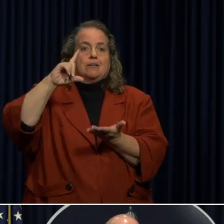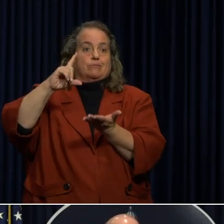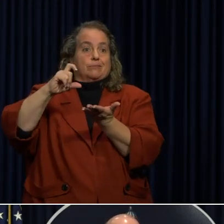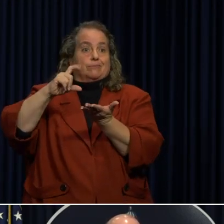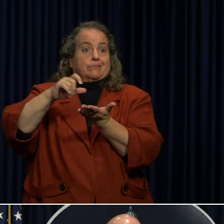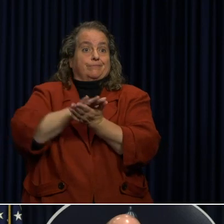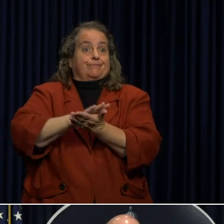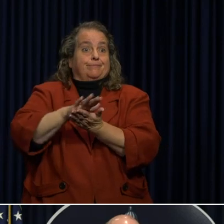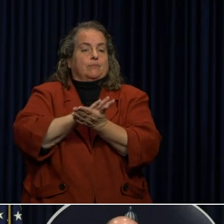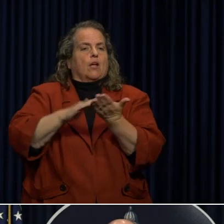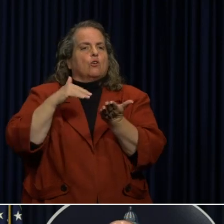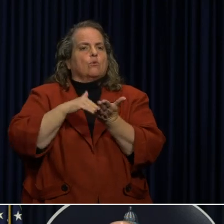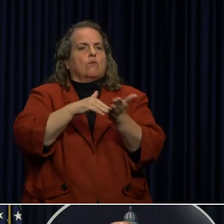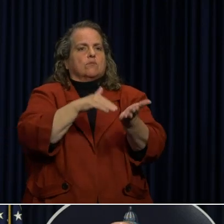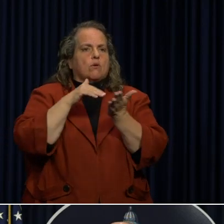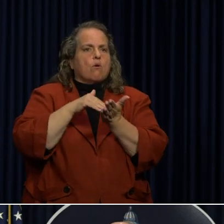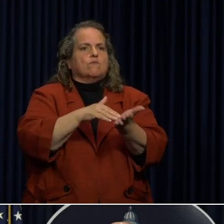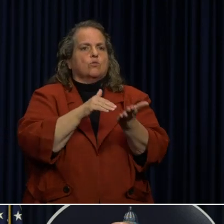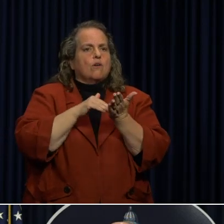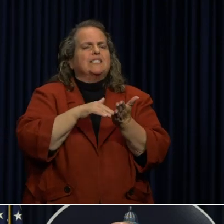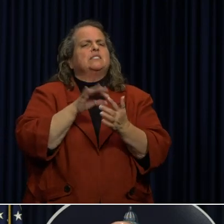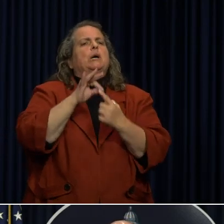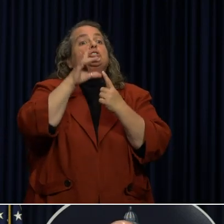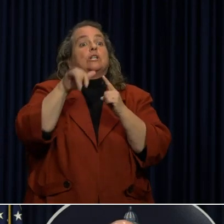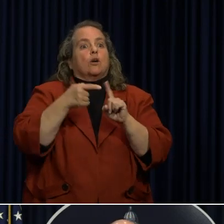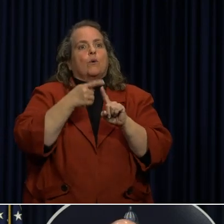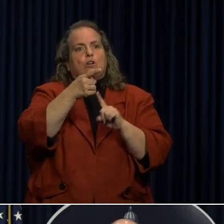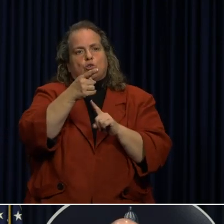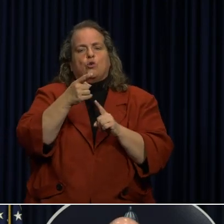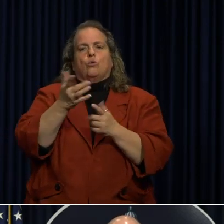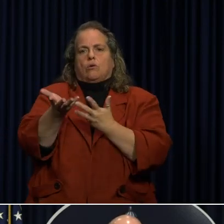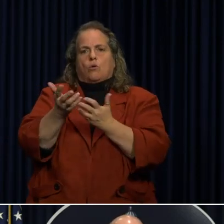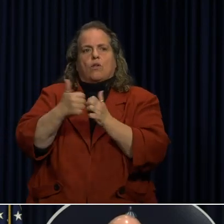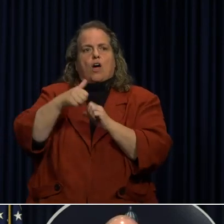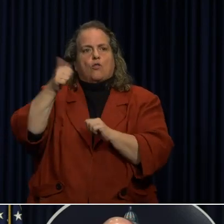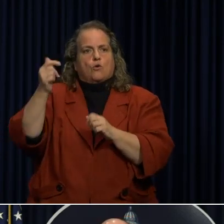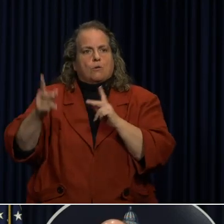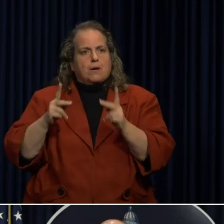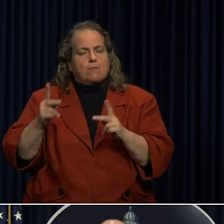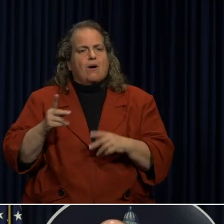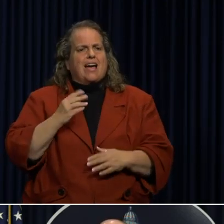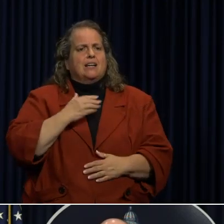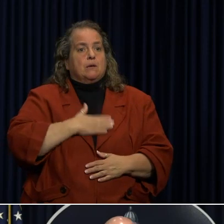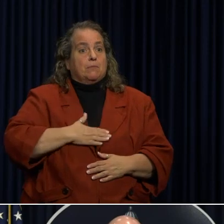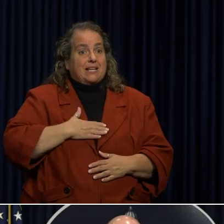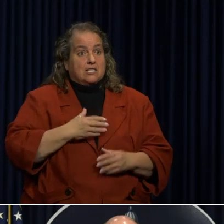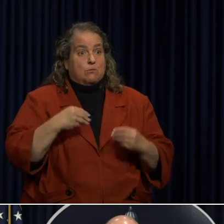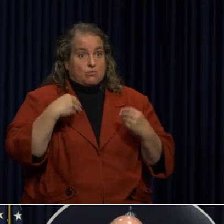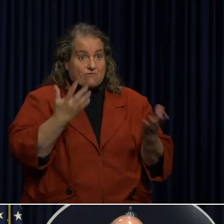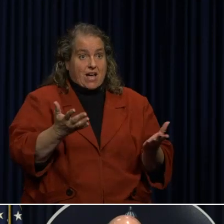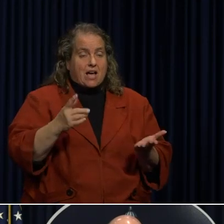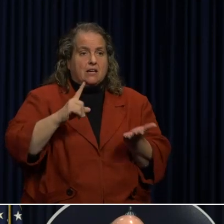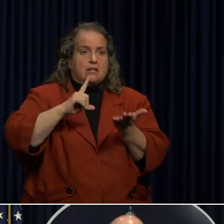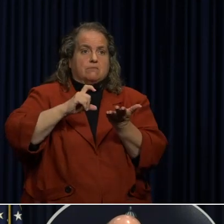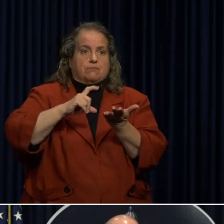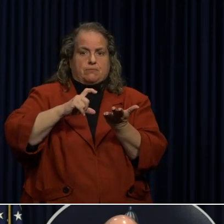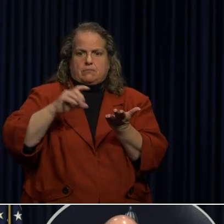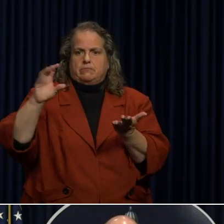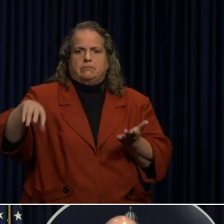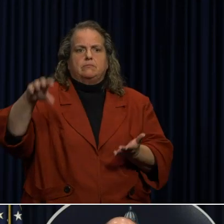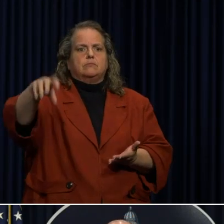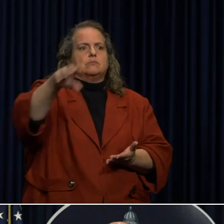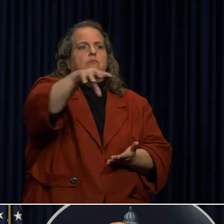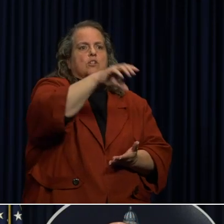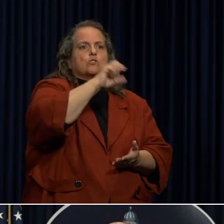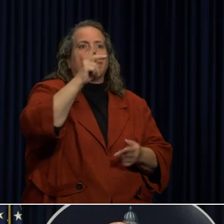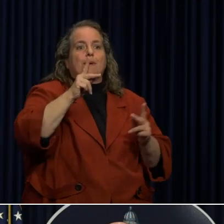you touch things and come in contact with other people. Please provide hand sanitizer easily accessible throughout your facility so